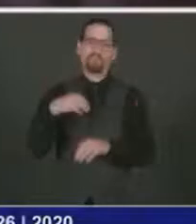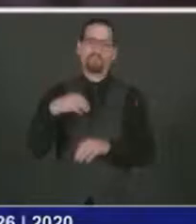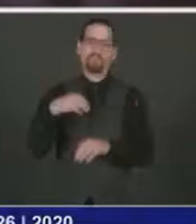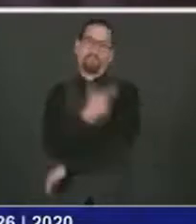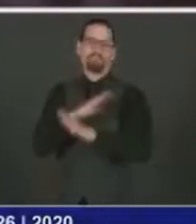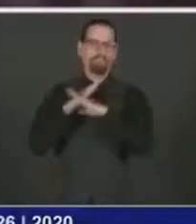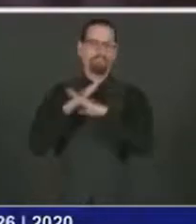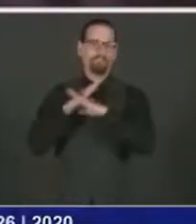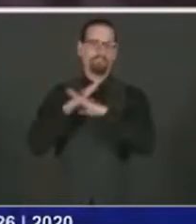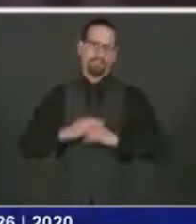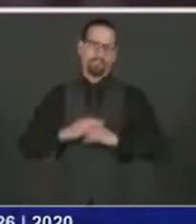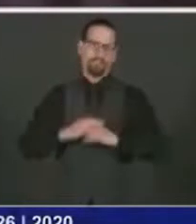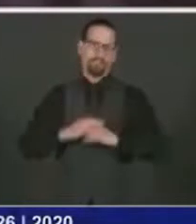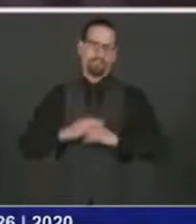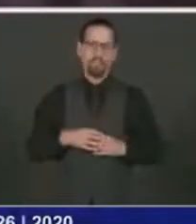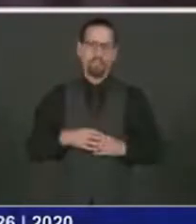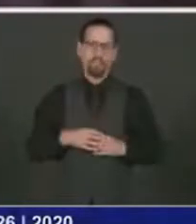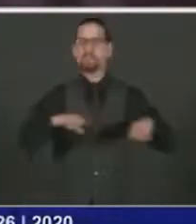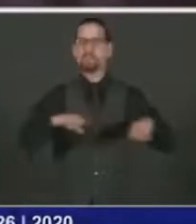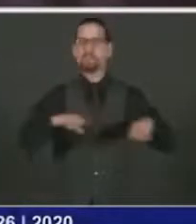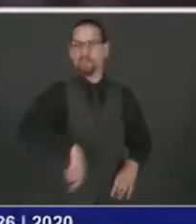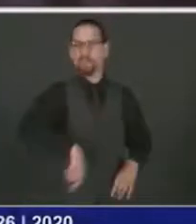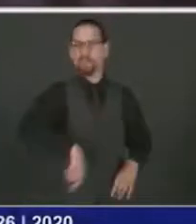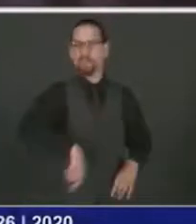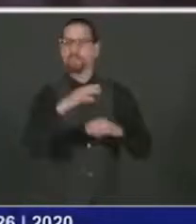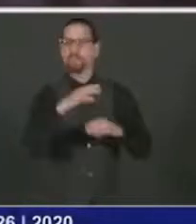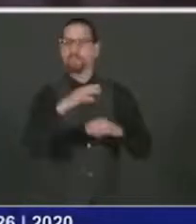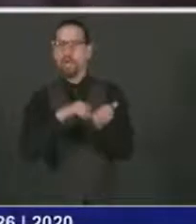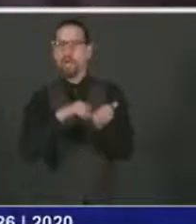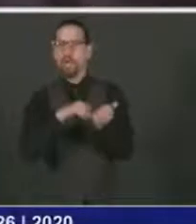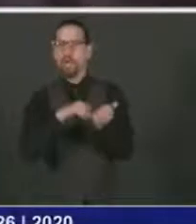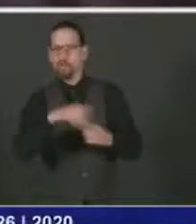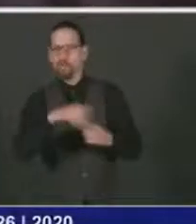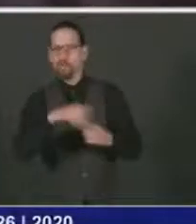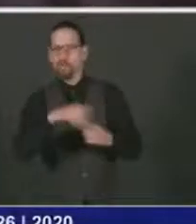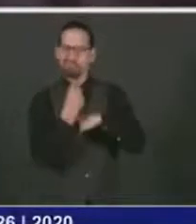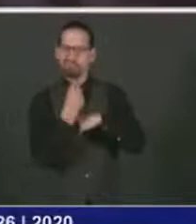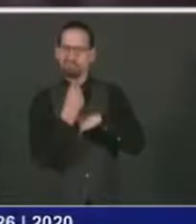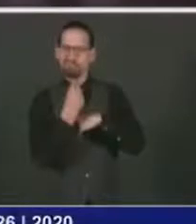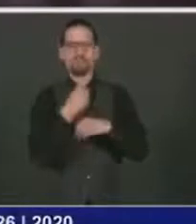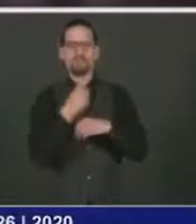going to be working with the state all summer long? You're going to hear me talk about this all summer long.